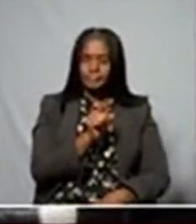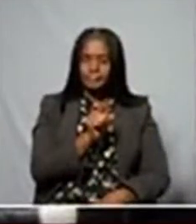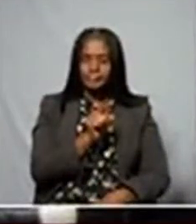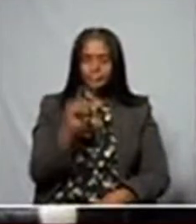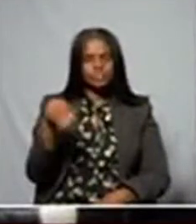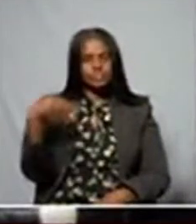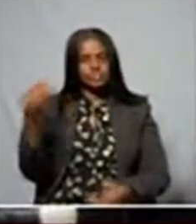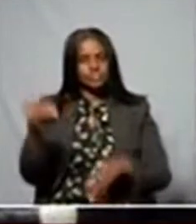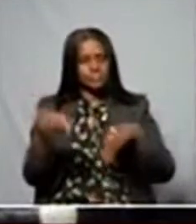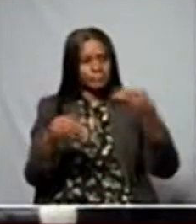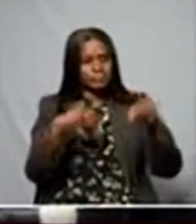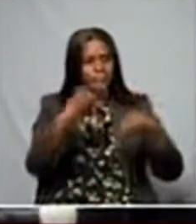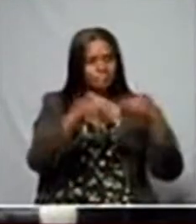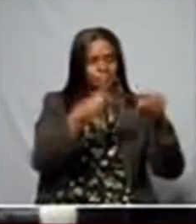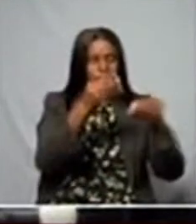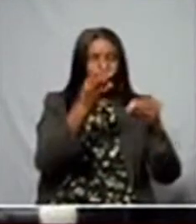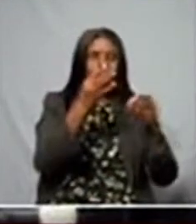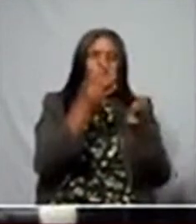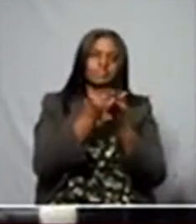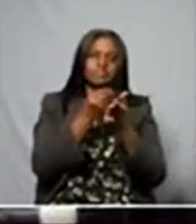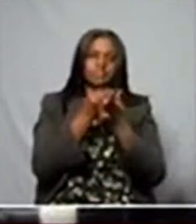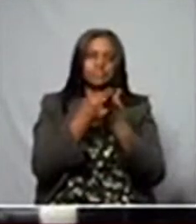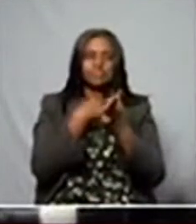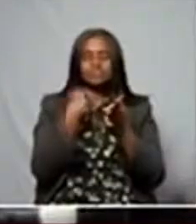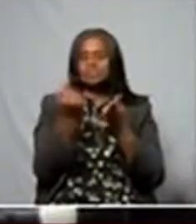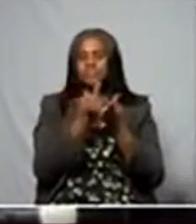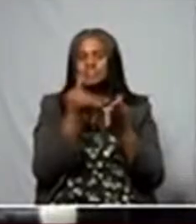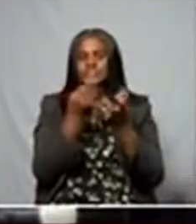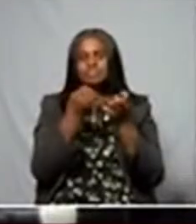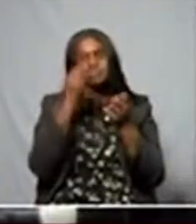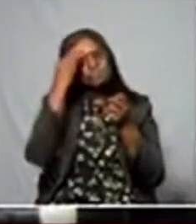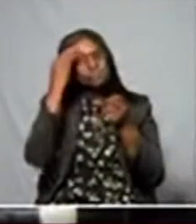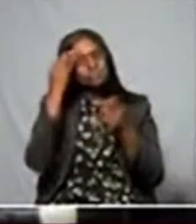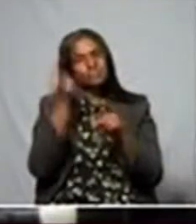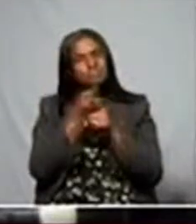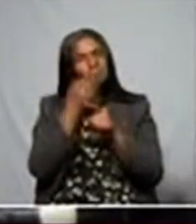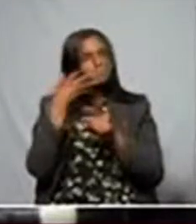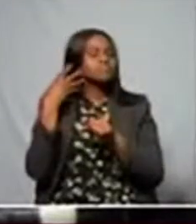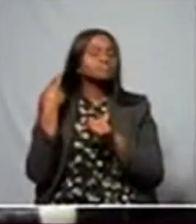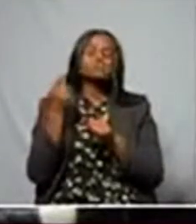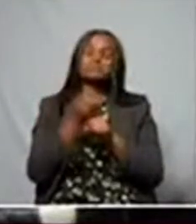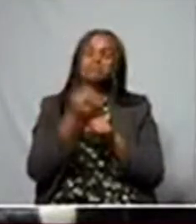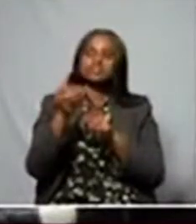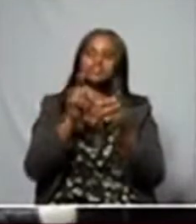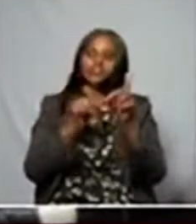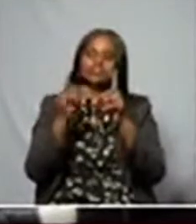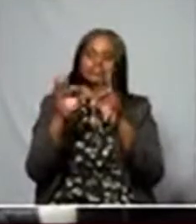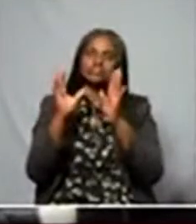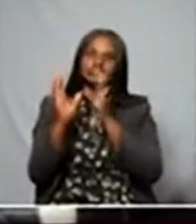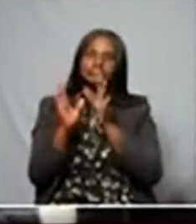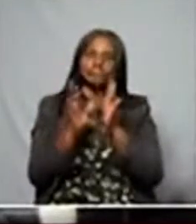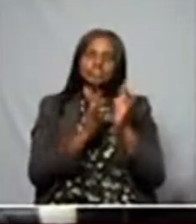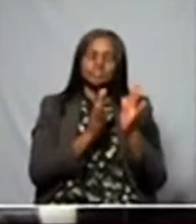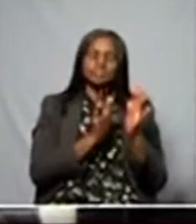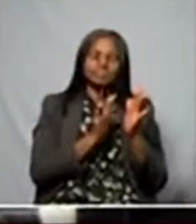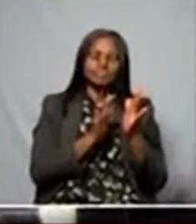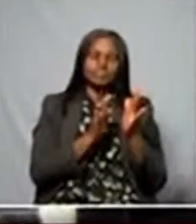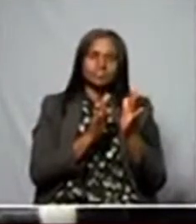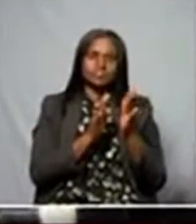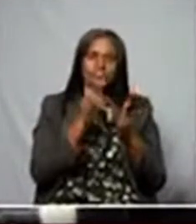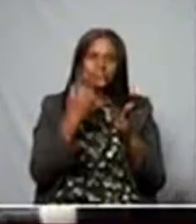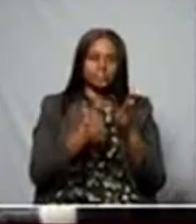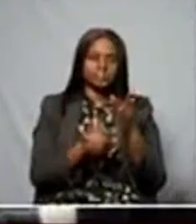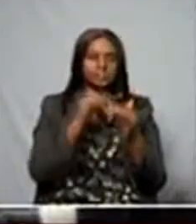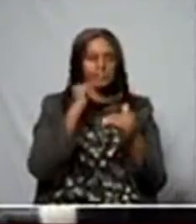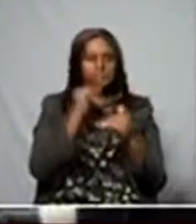releases of funds, I wanted to find out from the Director Planning what steps